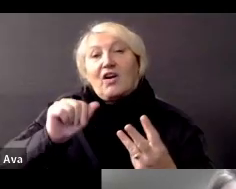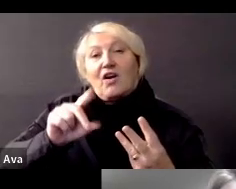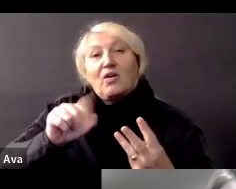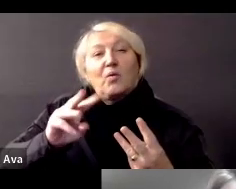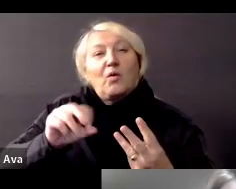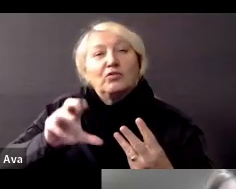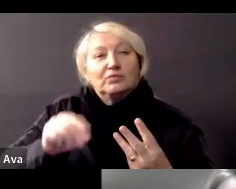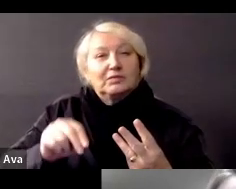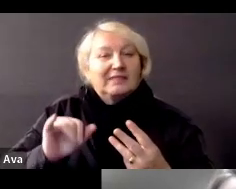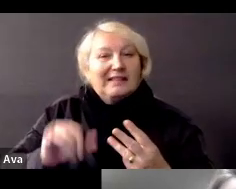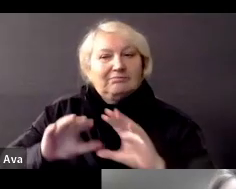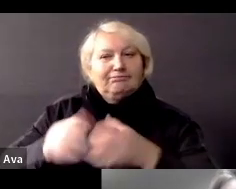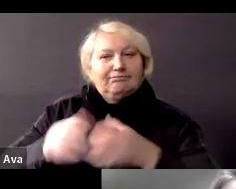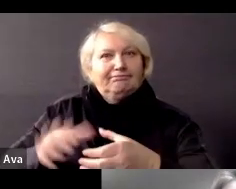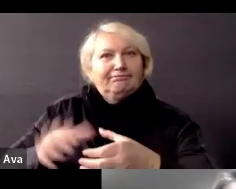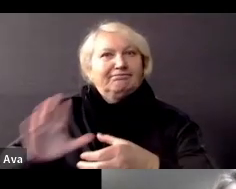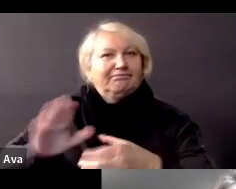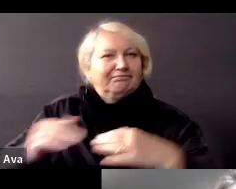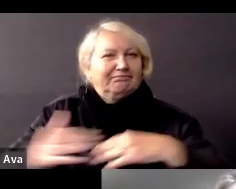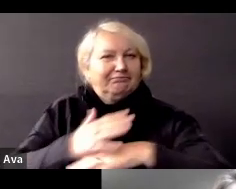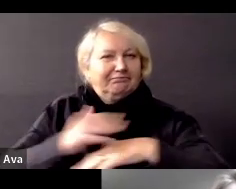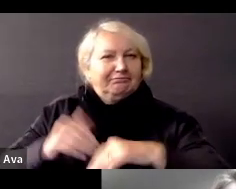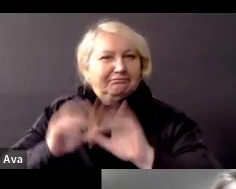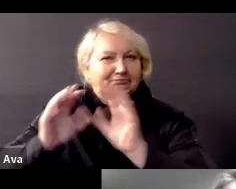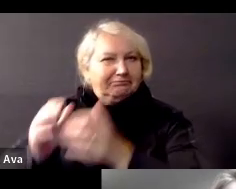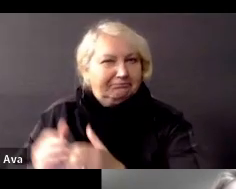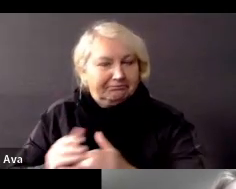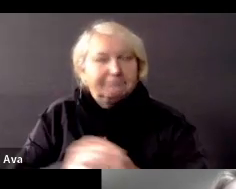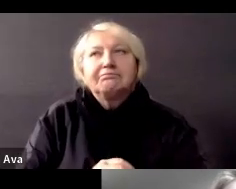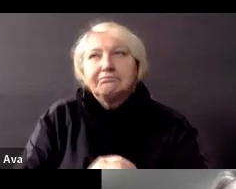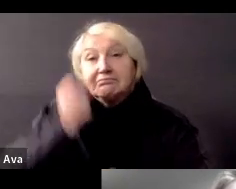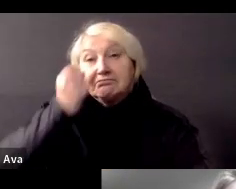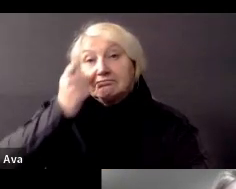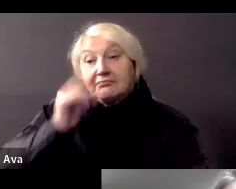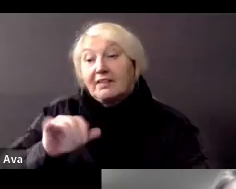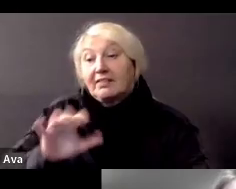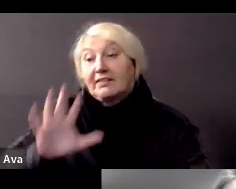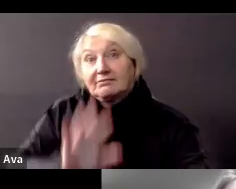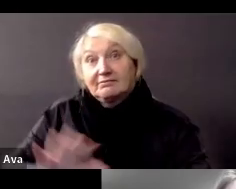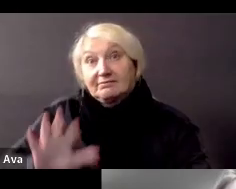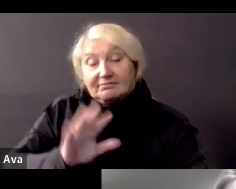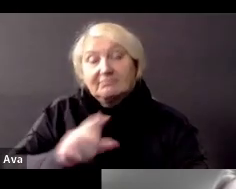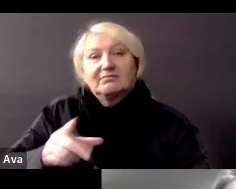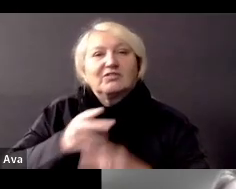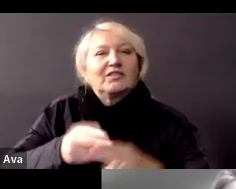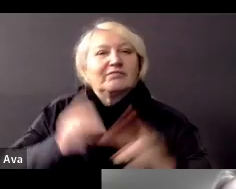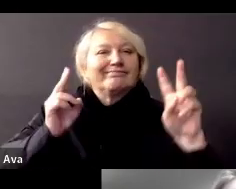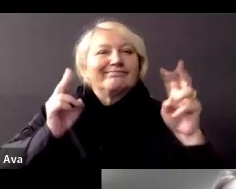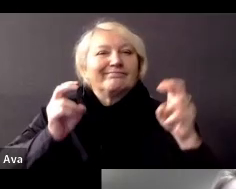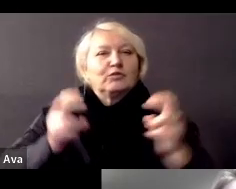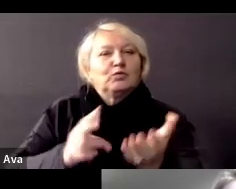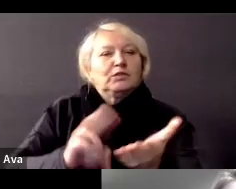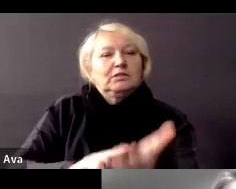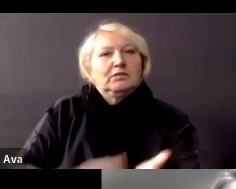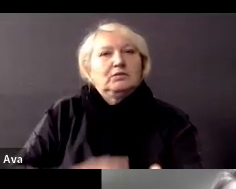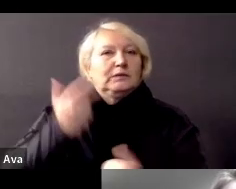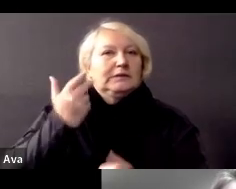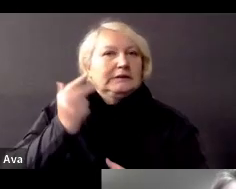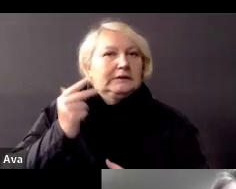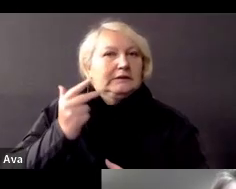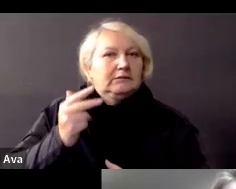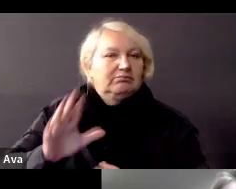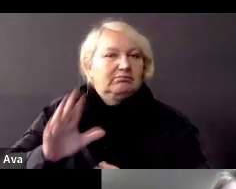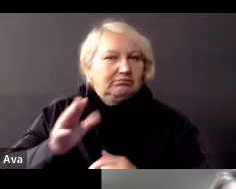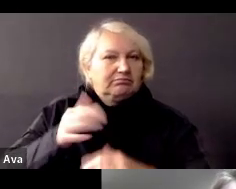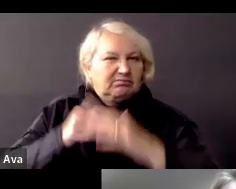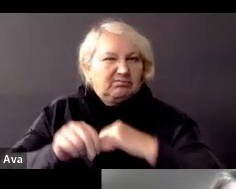peoples. This area is covered by Between the Lakes Treaty, Treaty 3, and is governed by